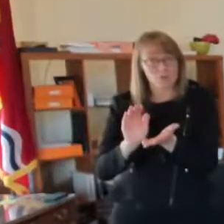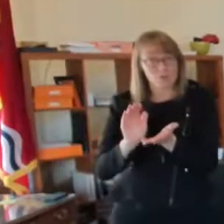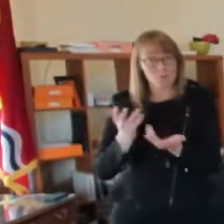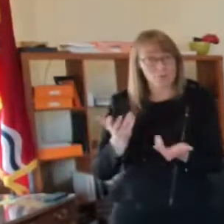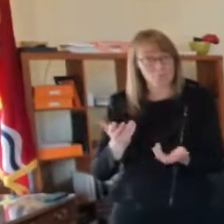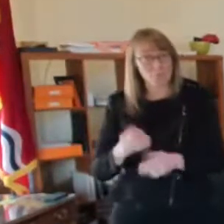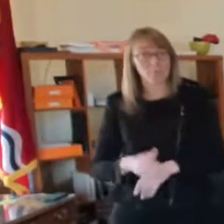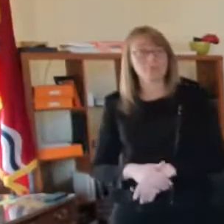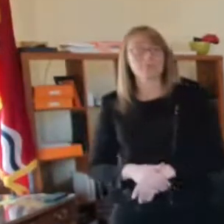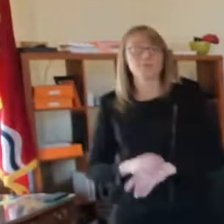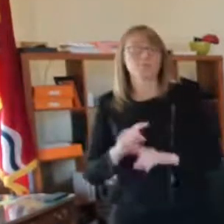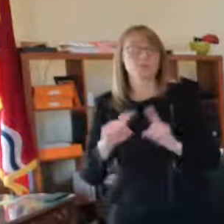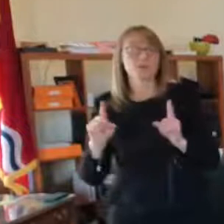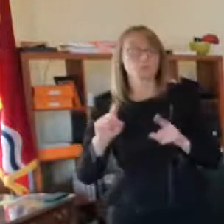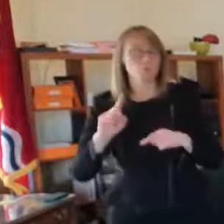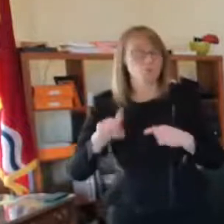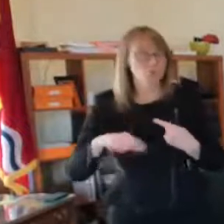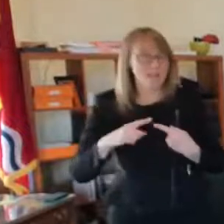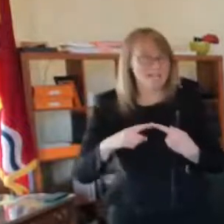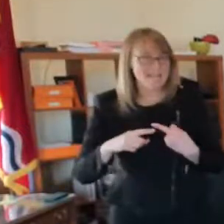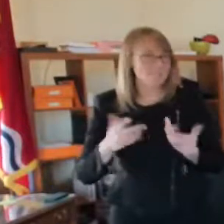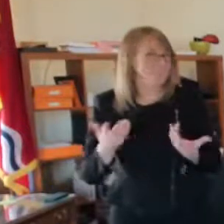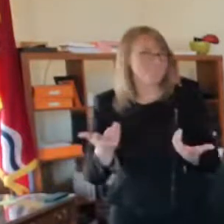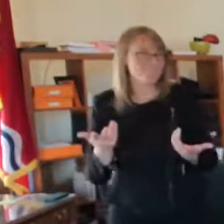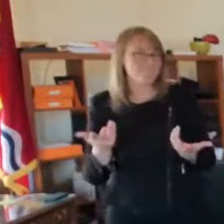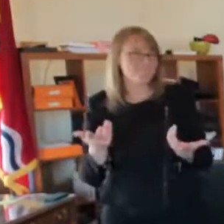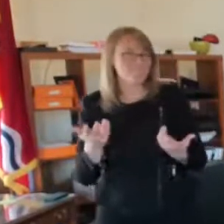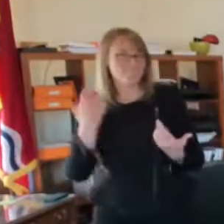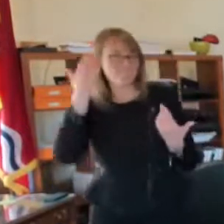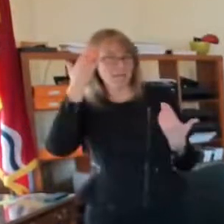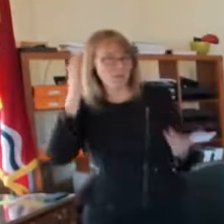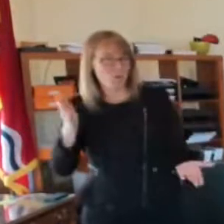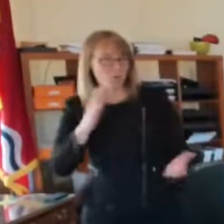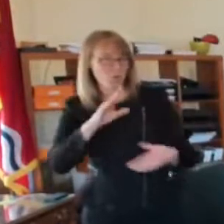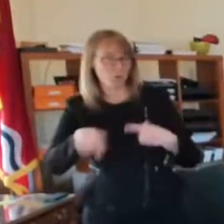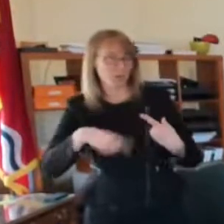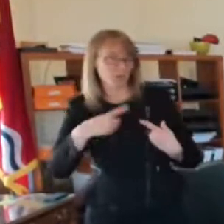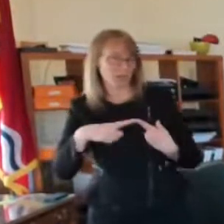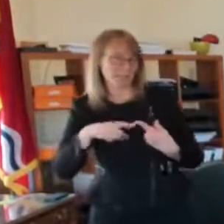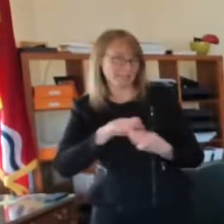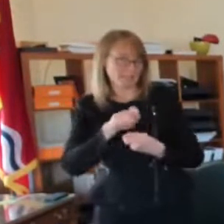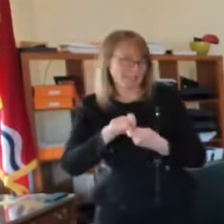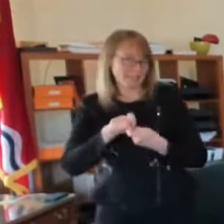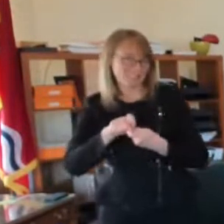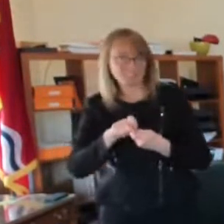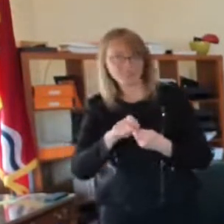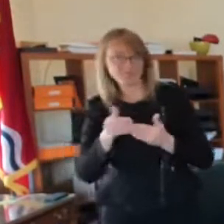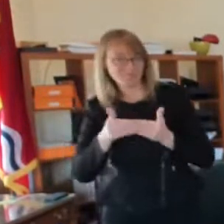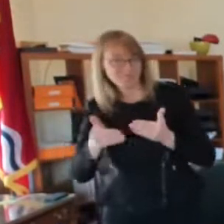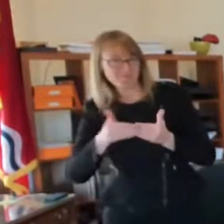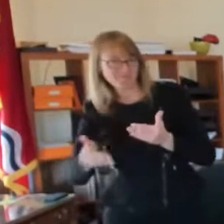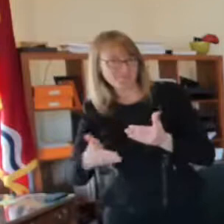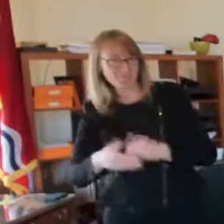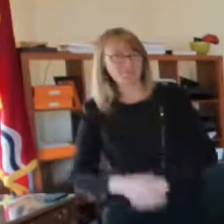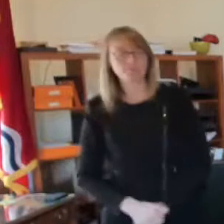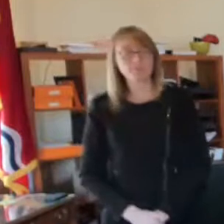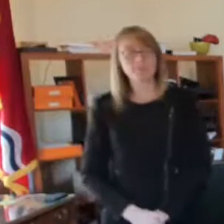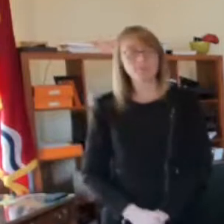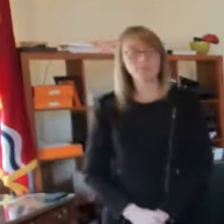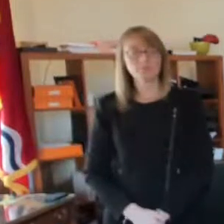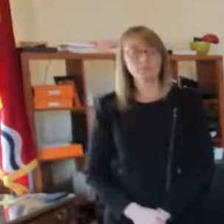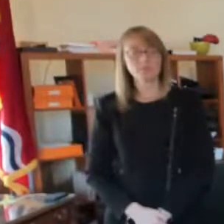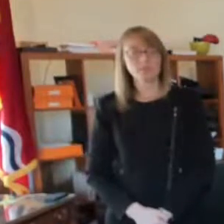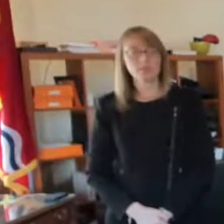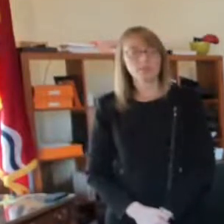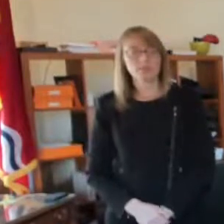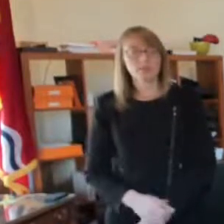But I don't know when that will be. You may not have been on earlier where I talked about, and I don't know if you're talking about bars and restaurants or not, but I talked to